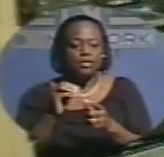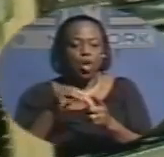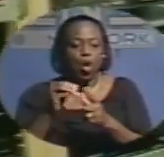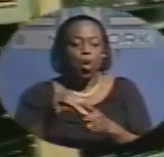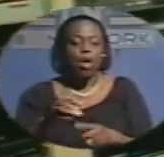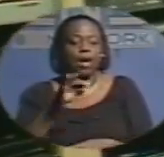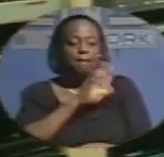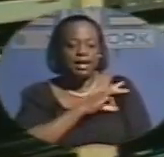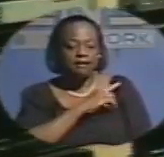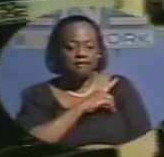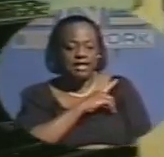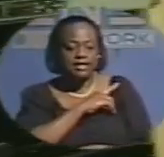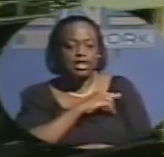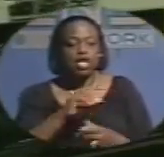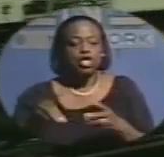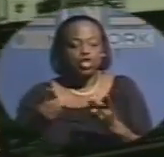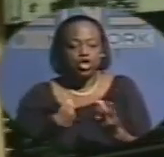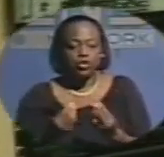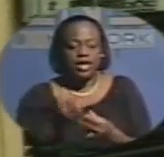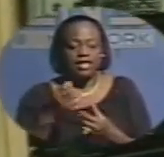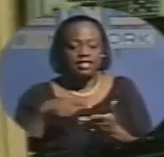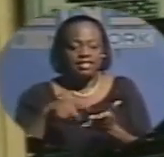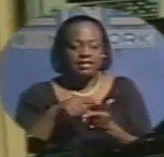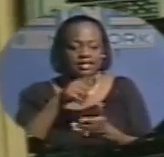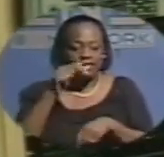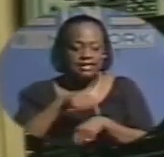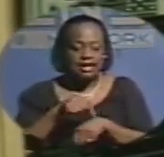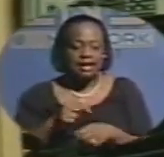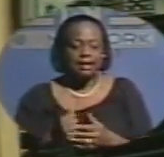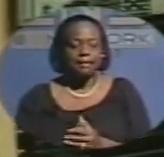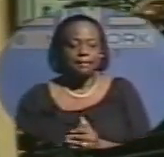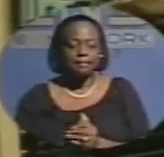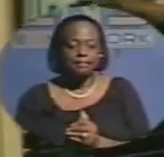during the restructuring exercise. Betty Thompson Moss, ZNS News.